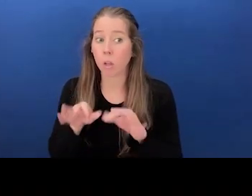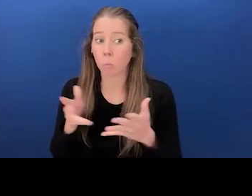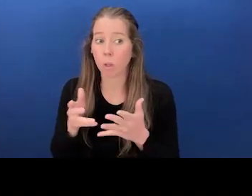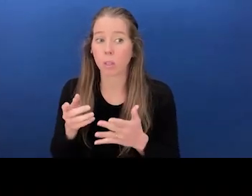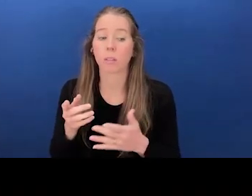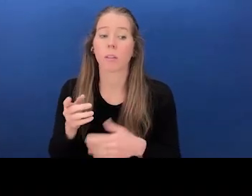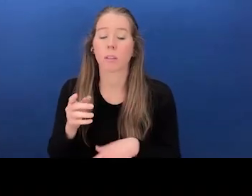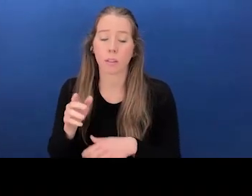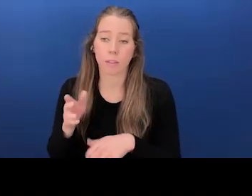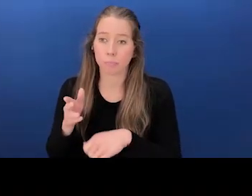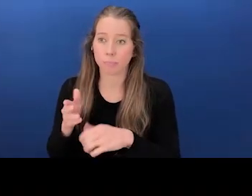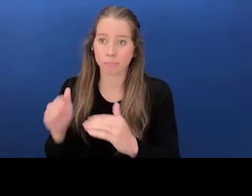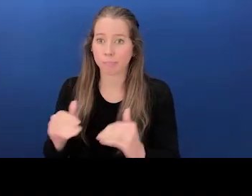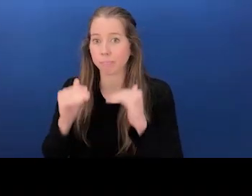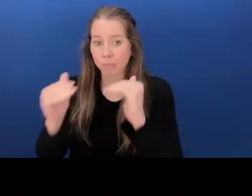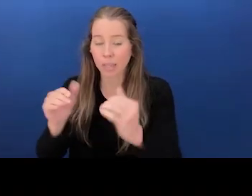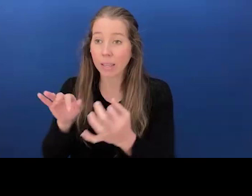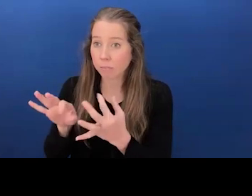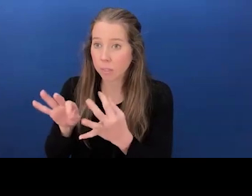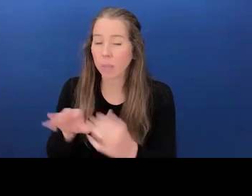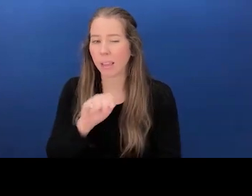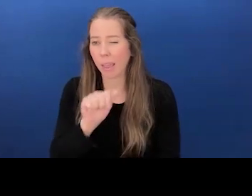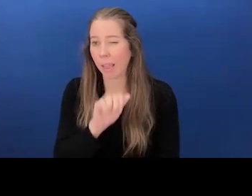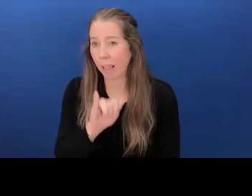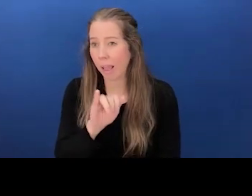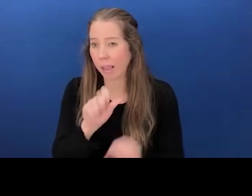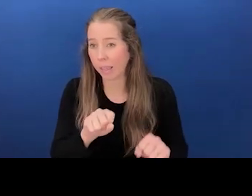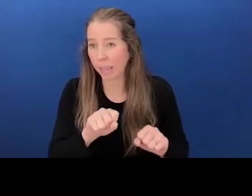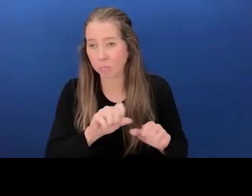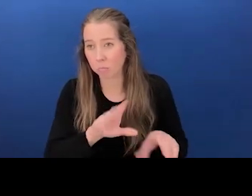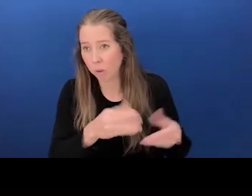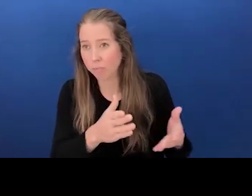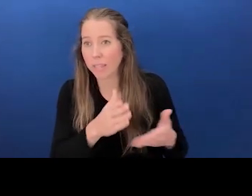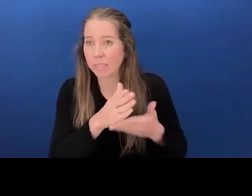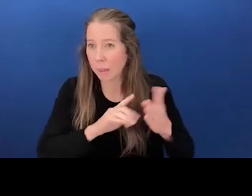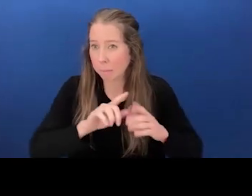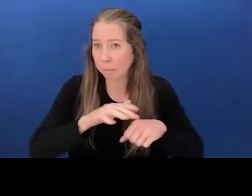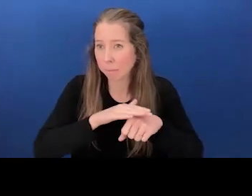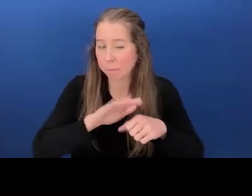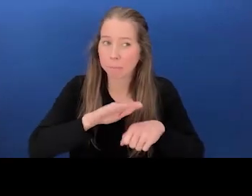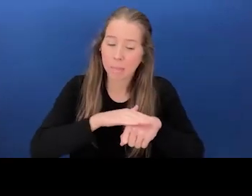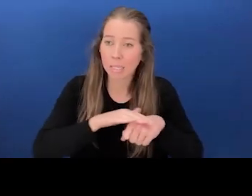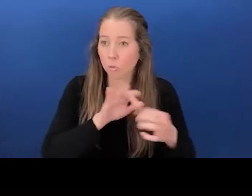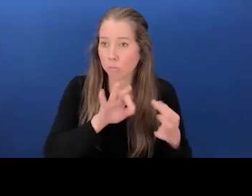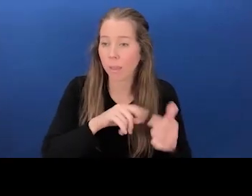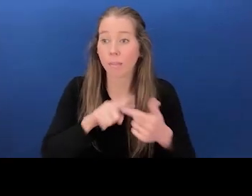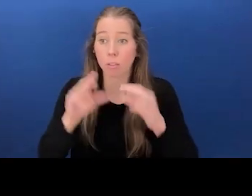use AI to provide some initial feedback, and then that gives an instructor more time to give more considered